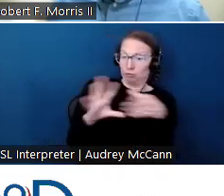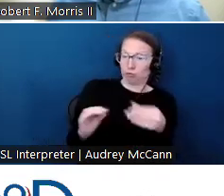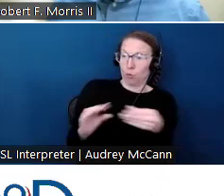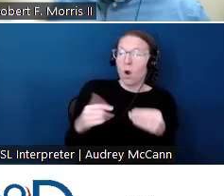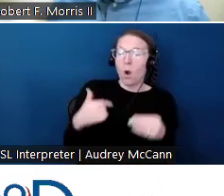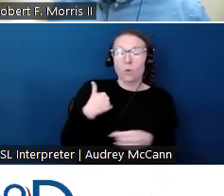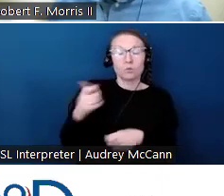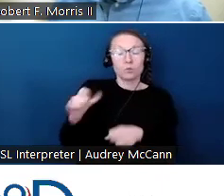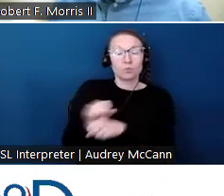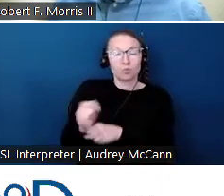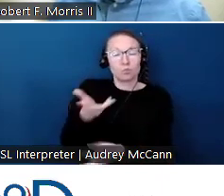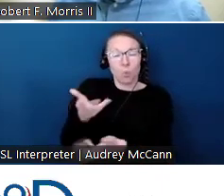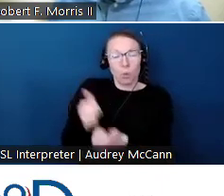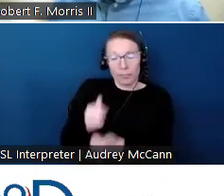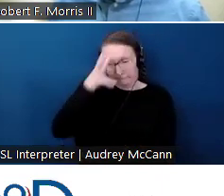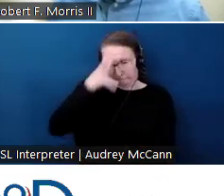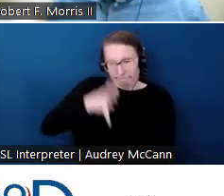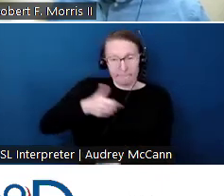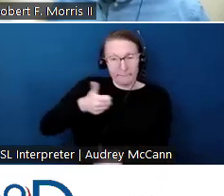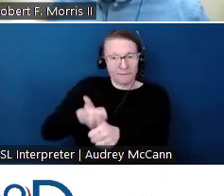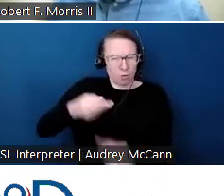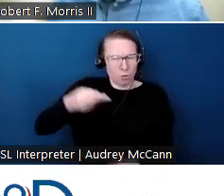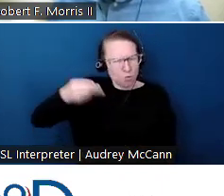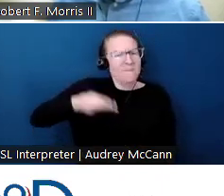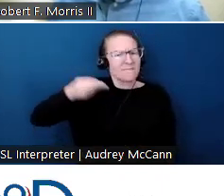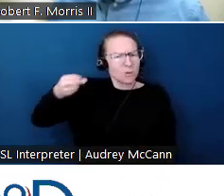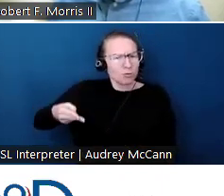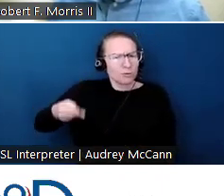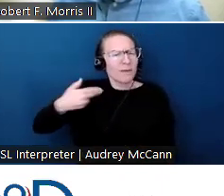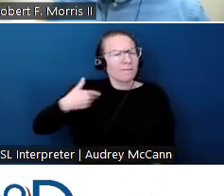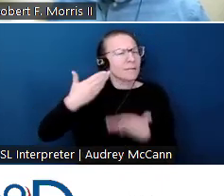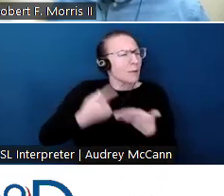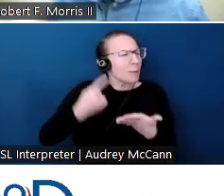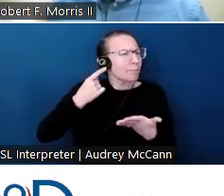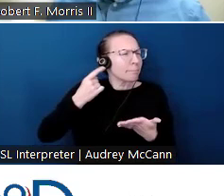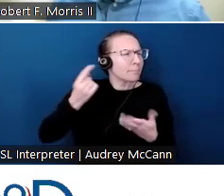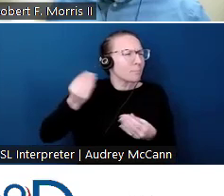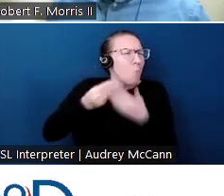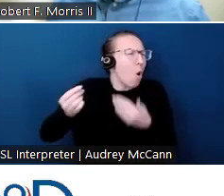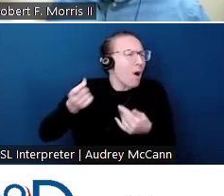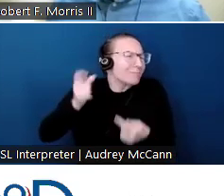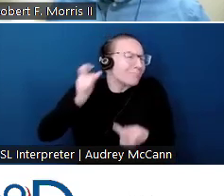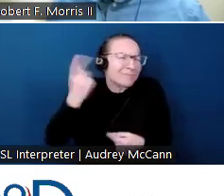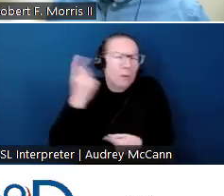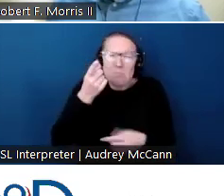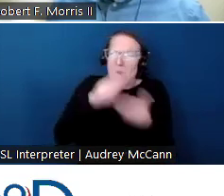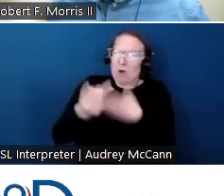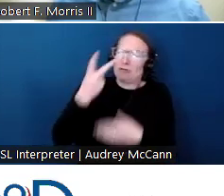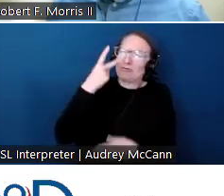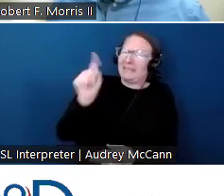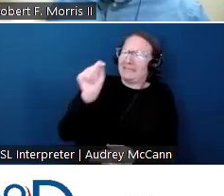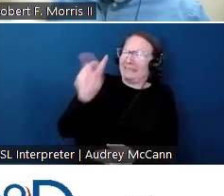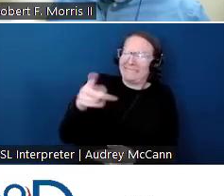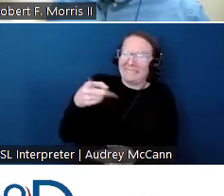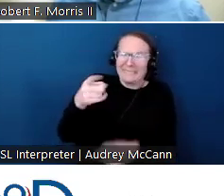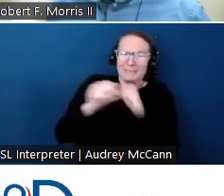gentleman who was very hard of hearing, and he had some hearing devices that he got off of TV, and really had a difficult